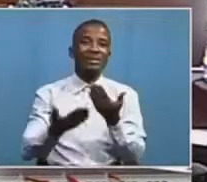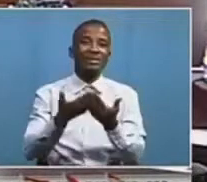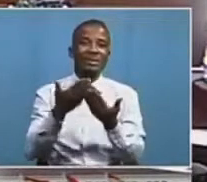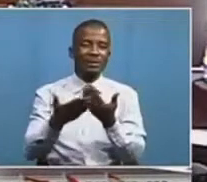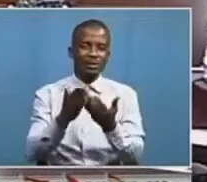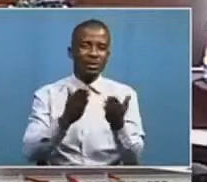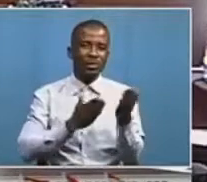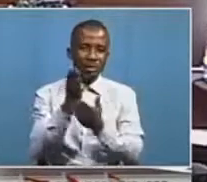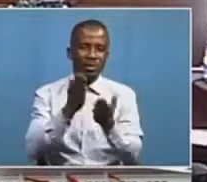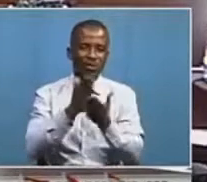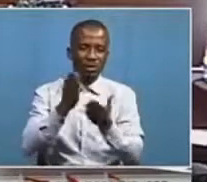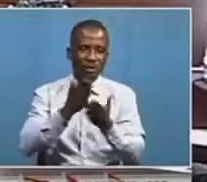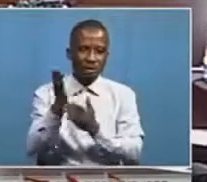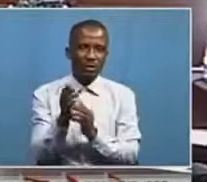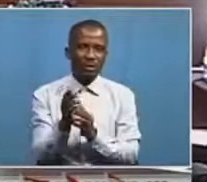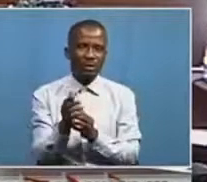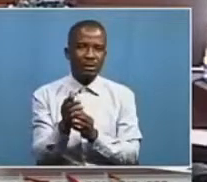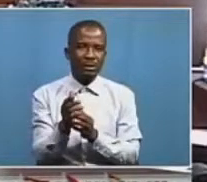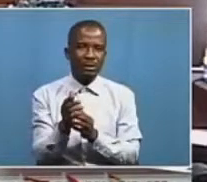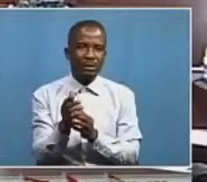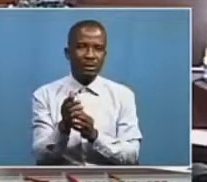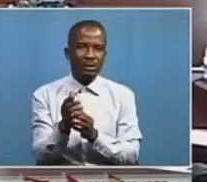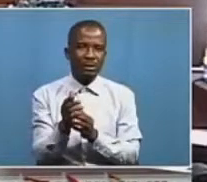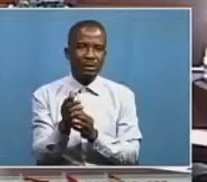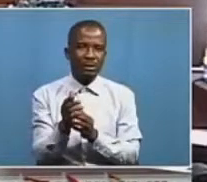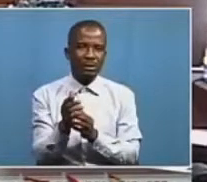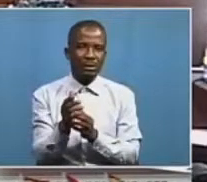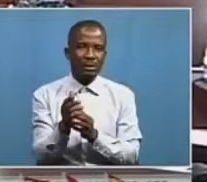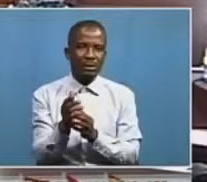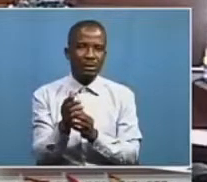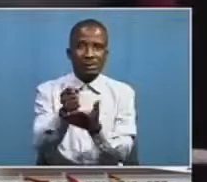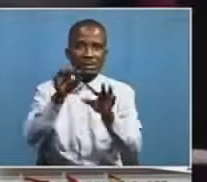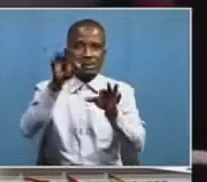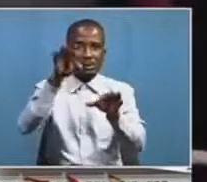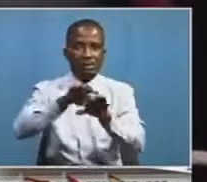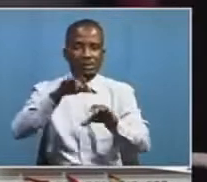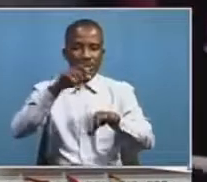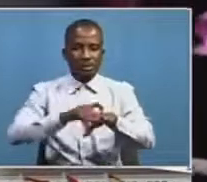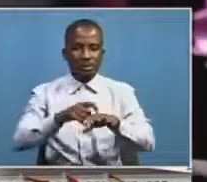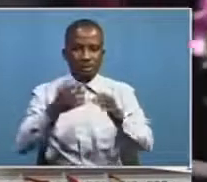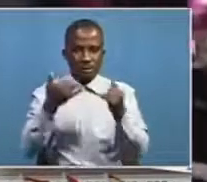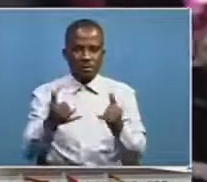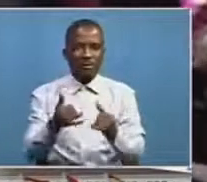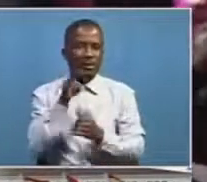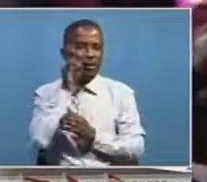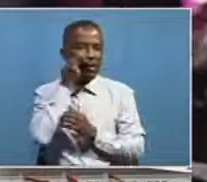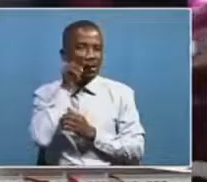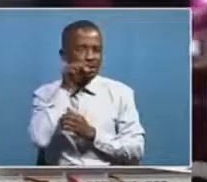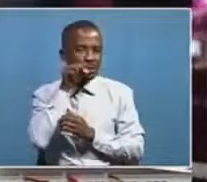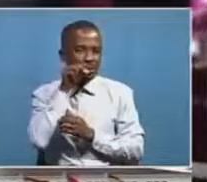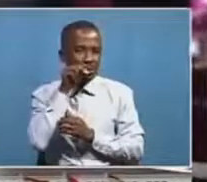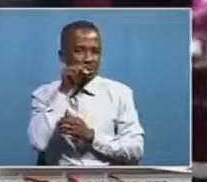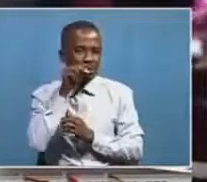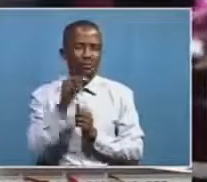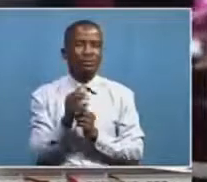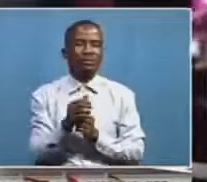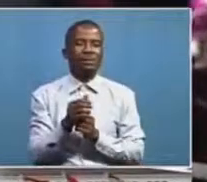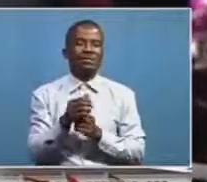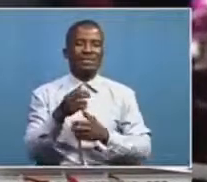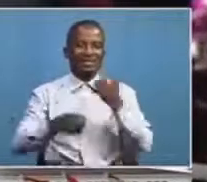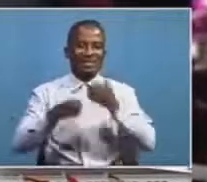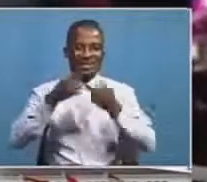and verifiable, secure, accountable, transparent elections. Again, in the Nigeria case of Atiku Abubakar,